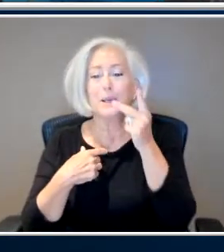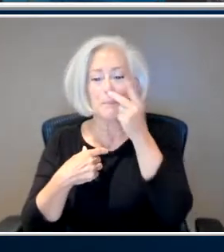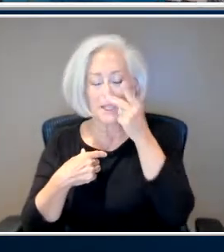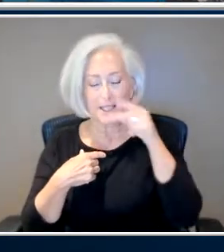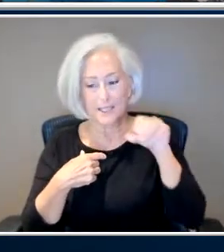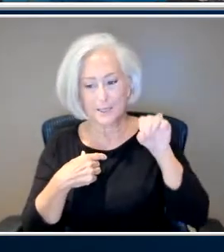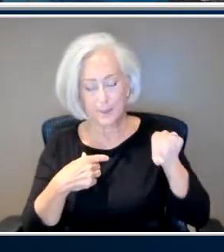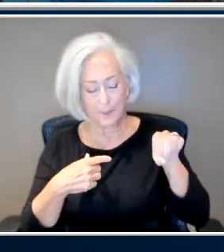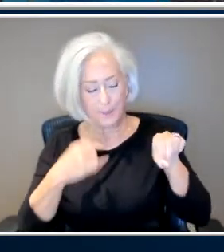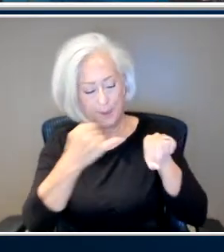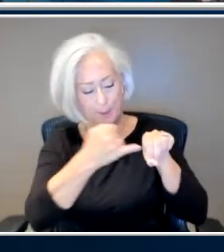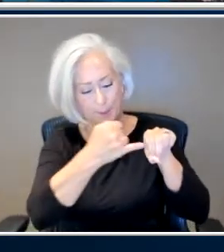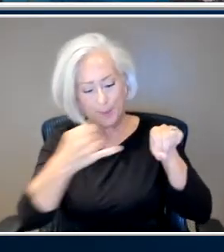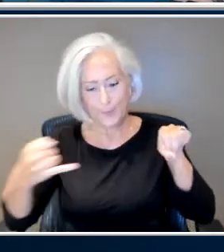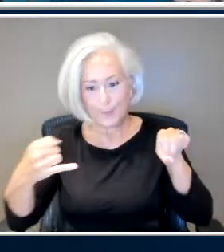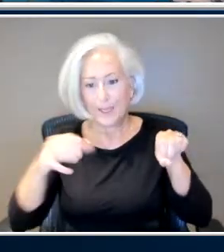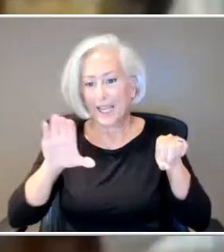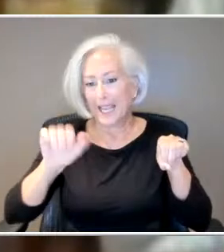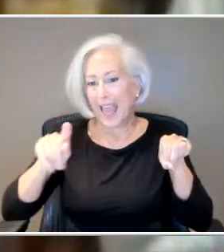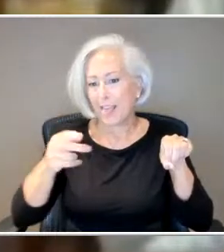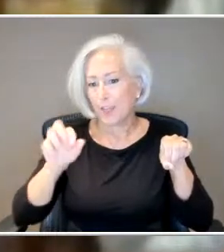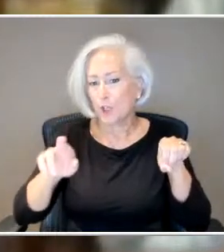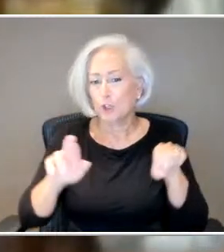you manage all that?